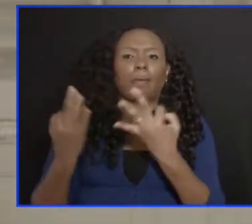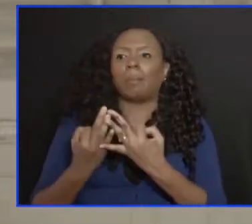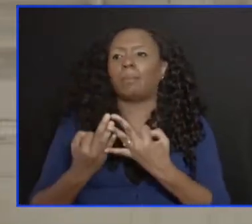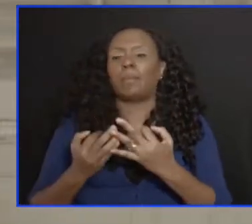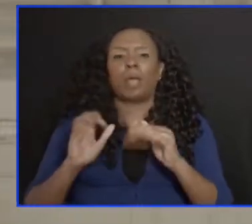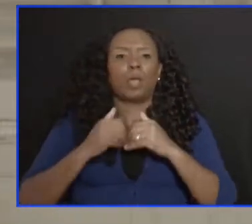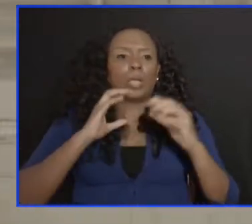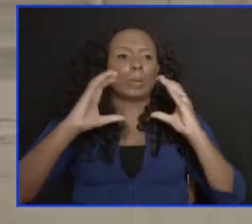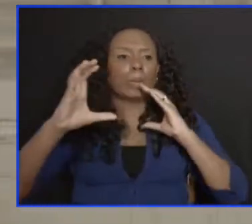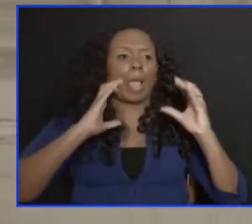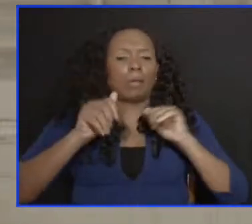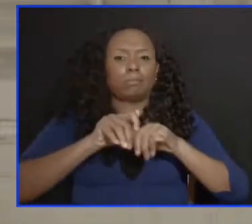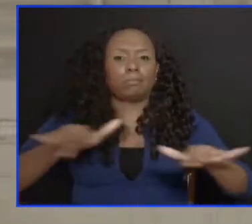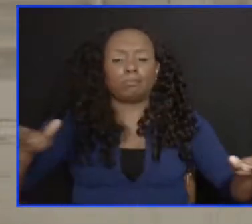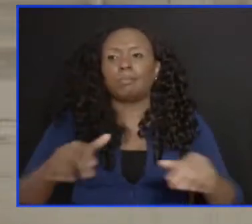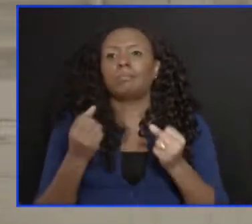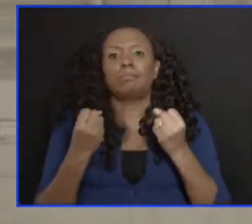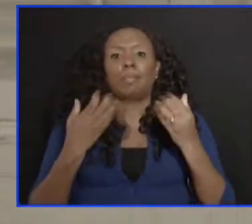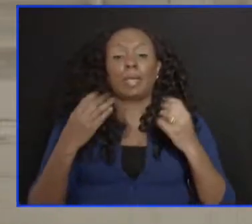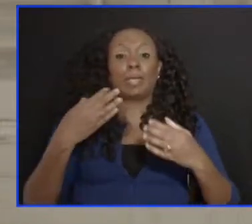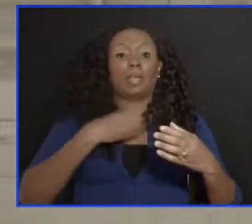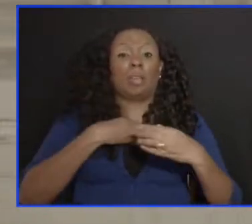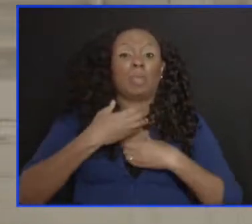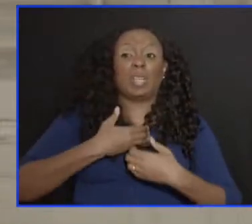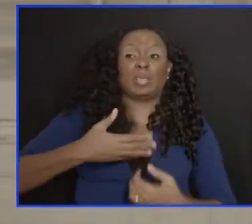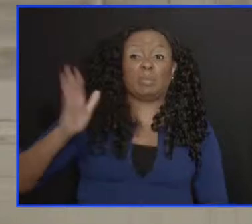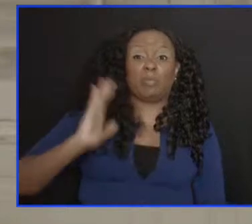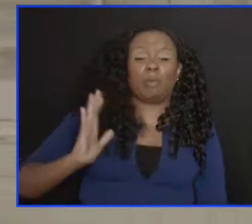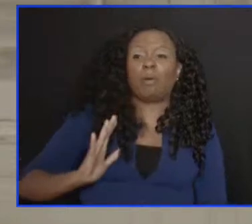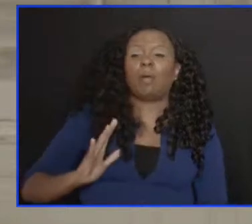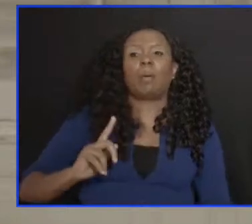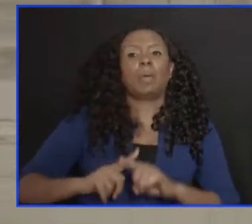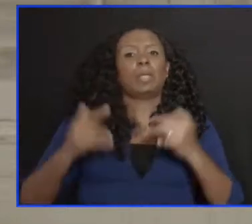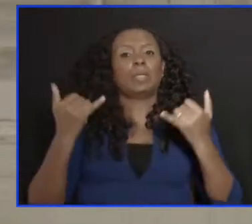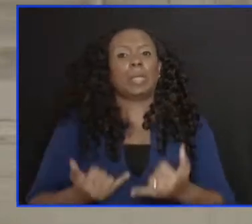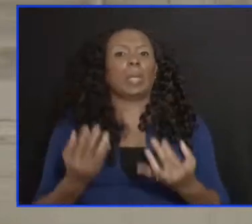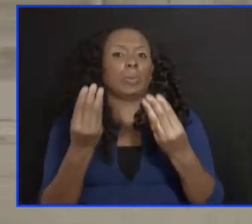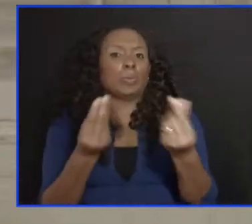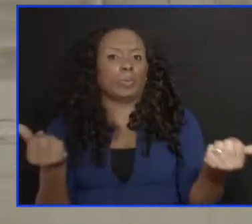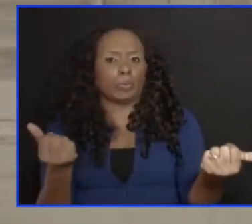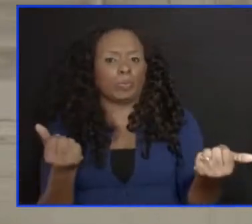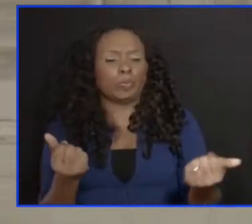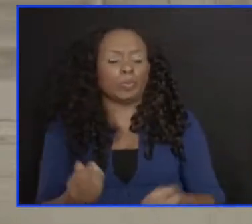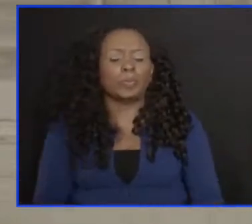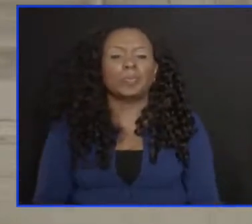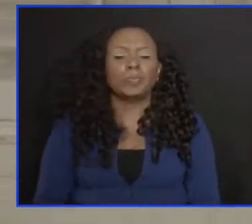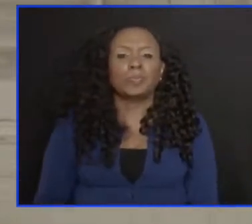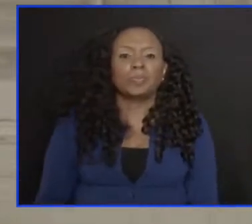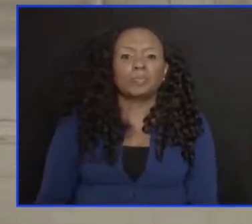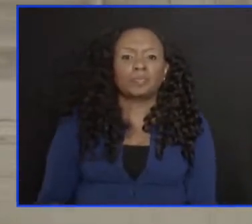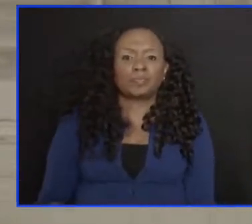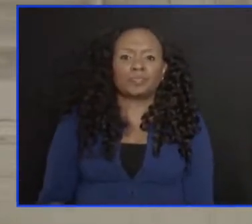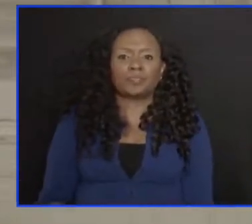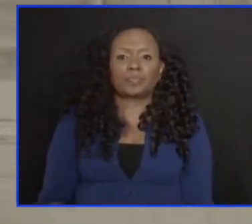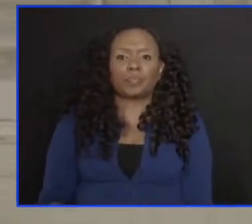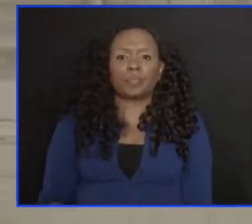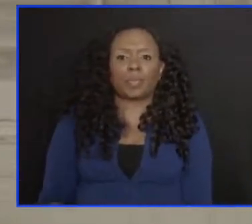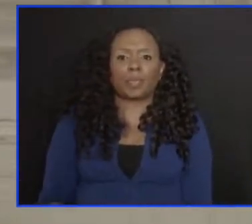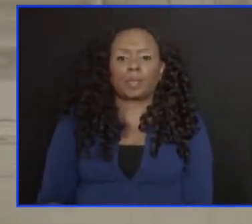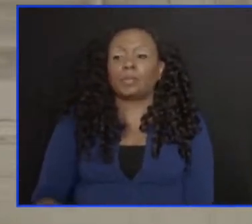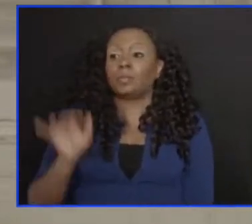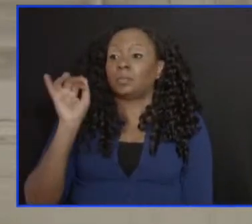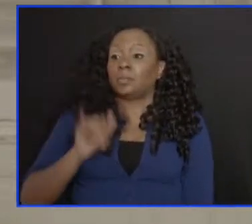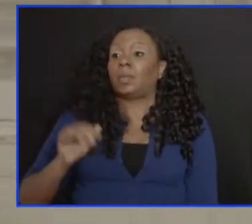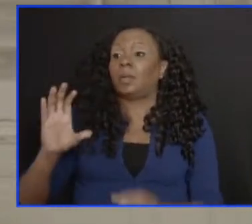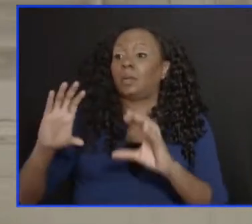facility. So many of those complaints you would have heard in the beginning kind of disappeared. And then we took it further. So that client relations group, I